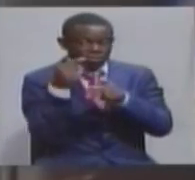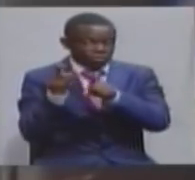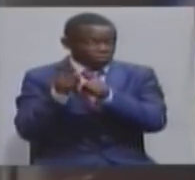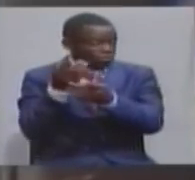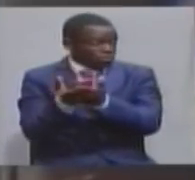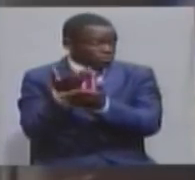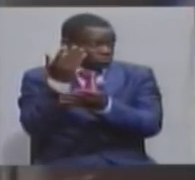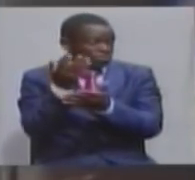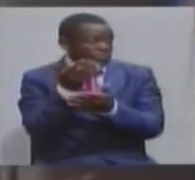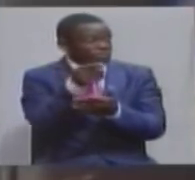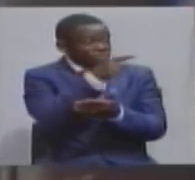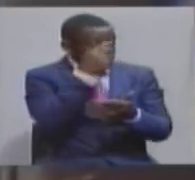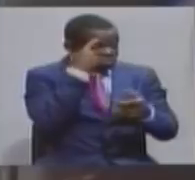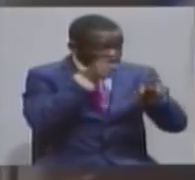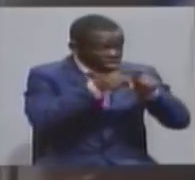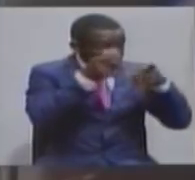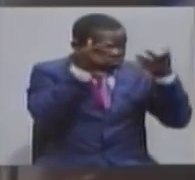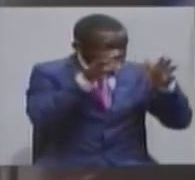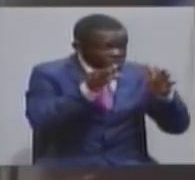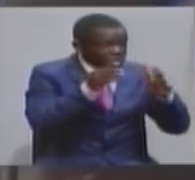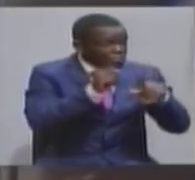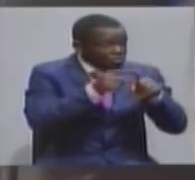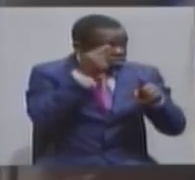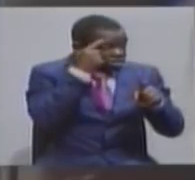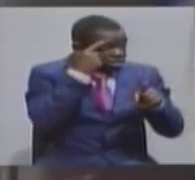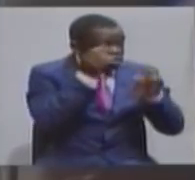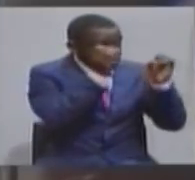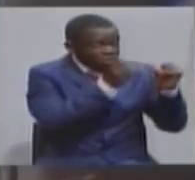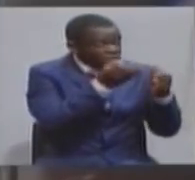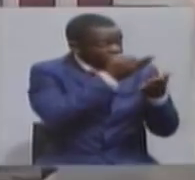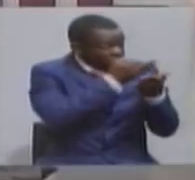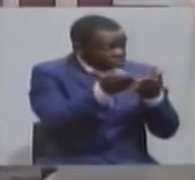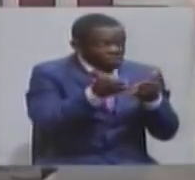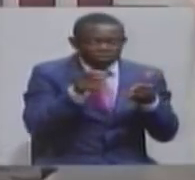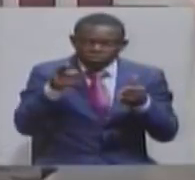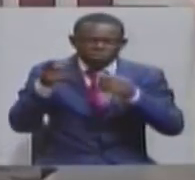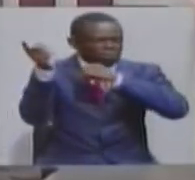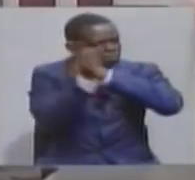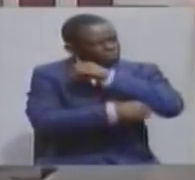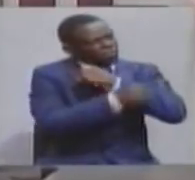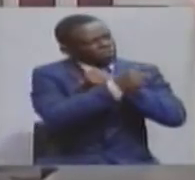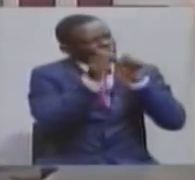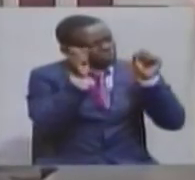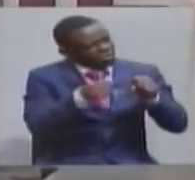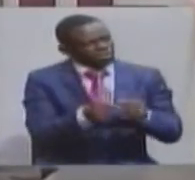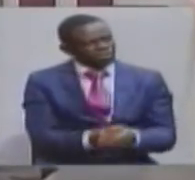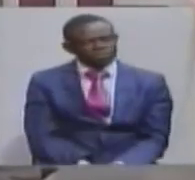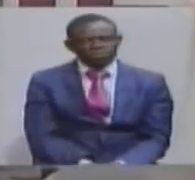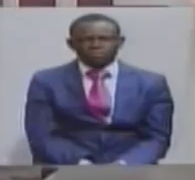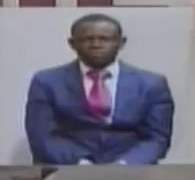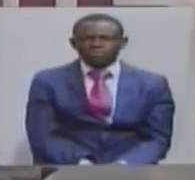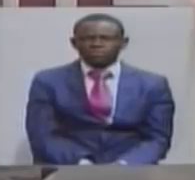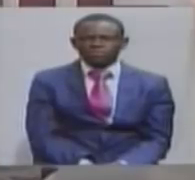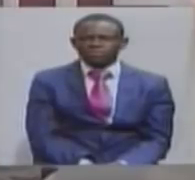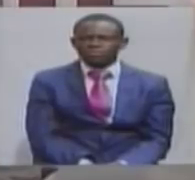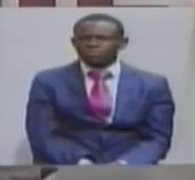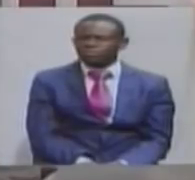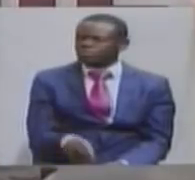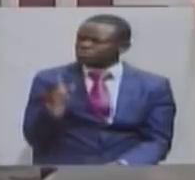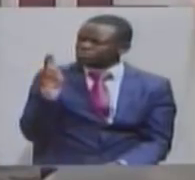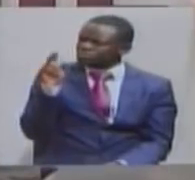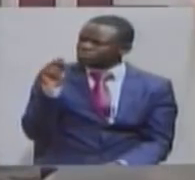resolved, then a foreign body can punish you. No. There is no foreign body that can punish Zambia for being